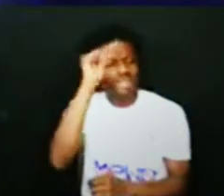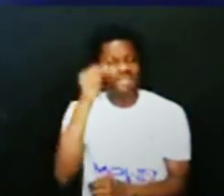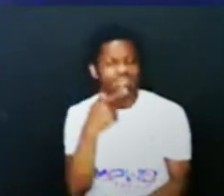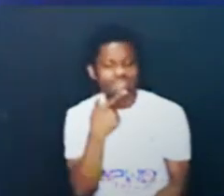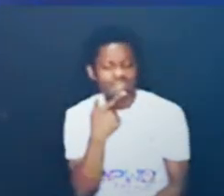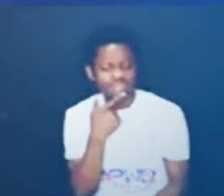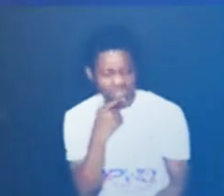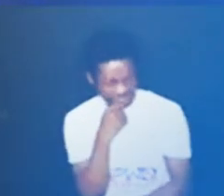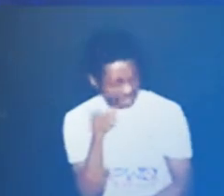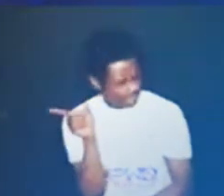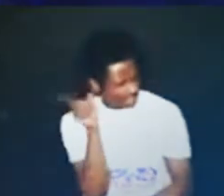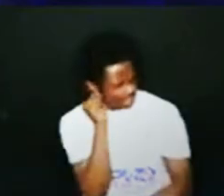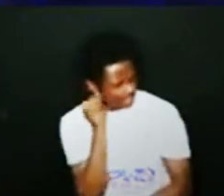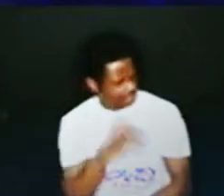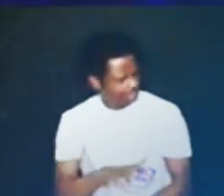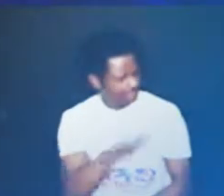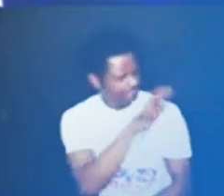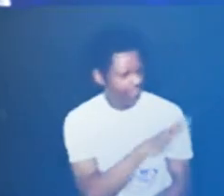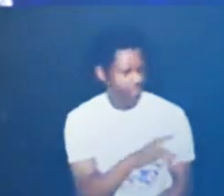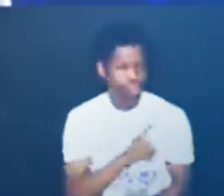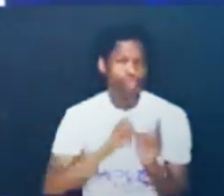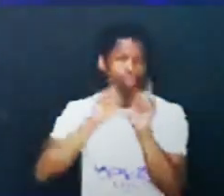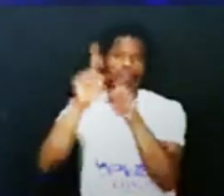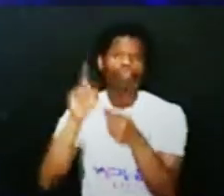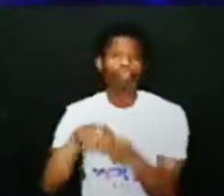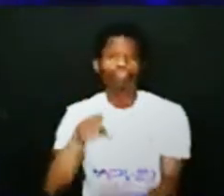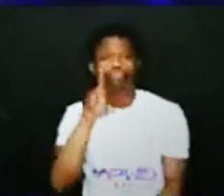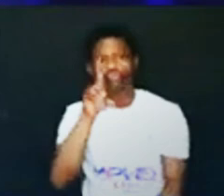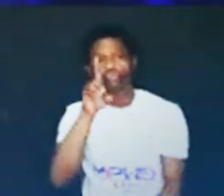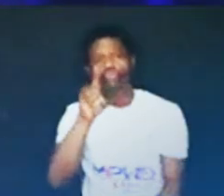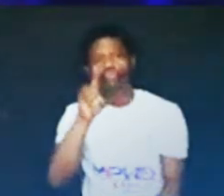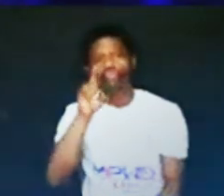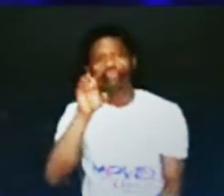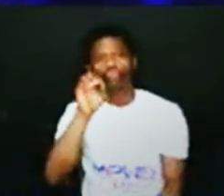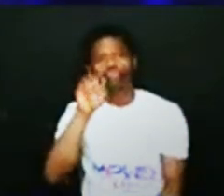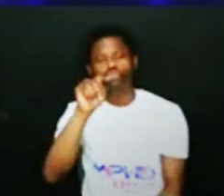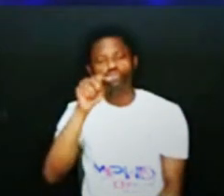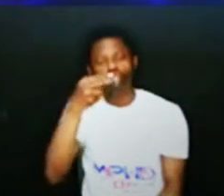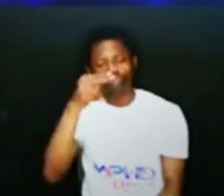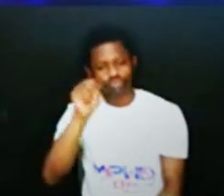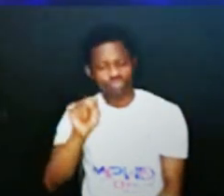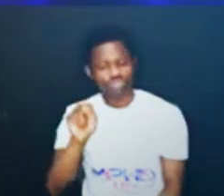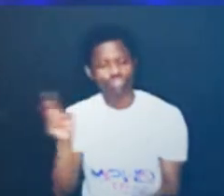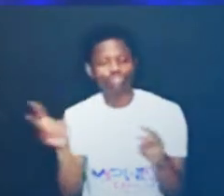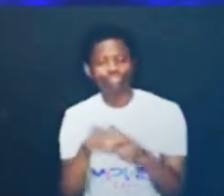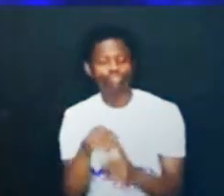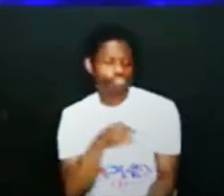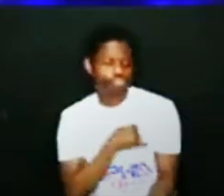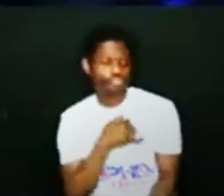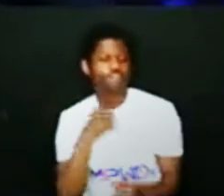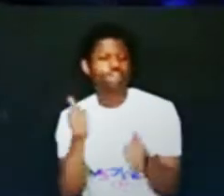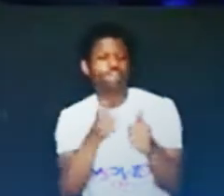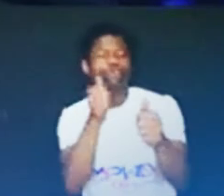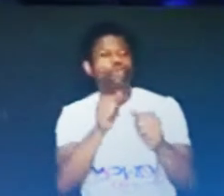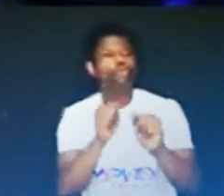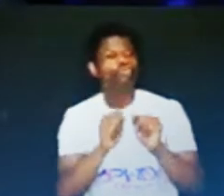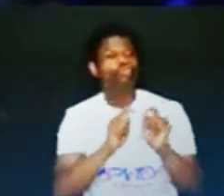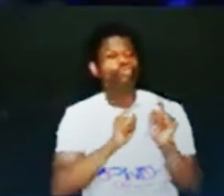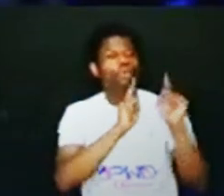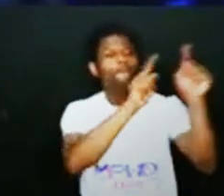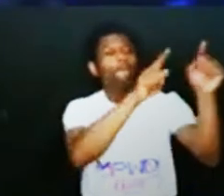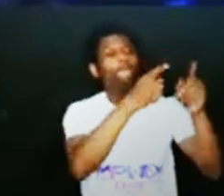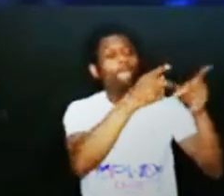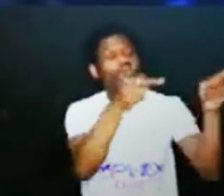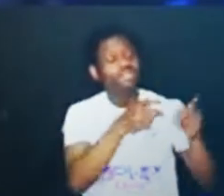go to Dothan. So Joseph went after his brothers and found them near Dothan. Oberima no